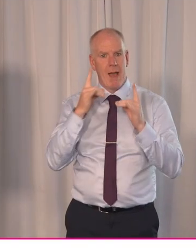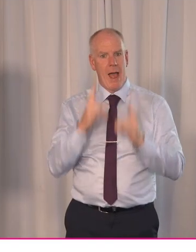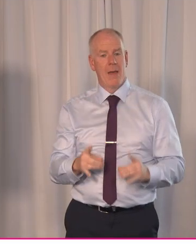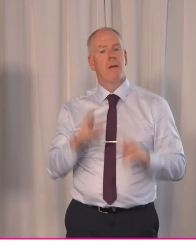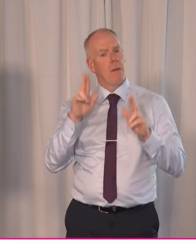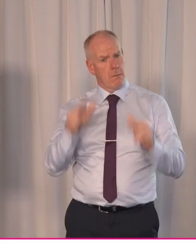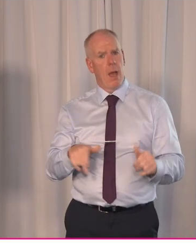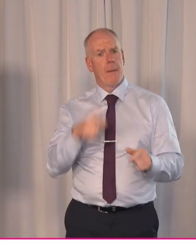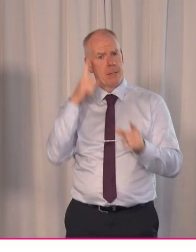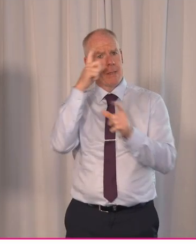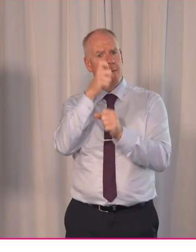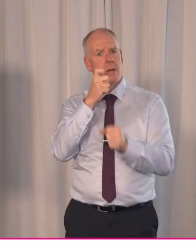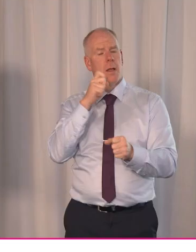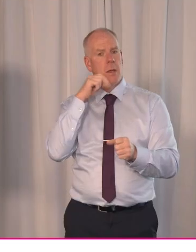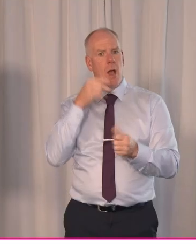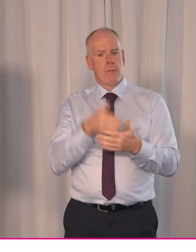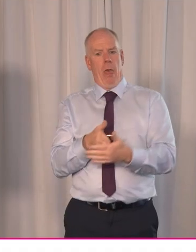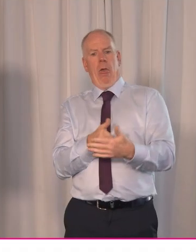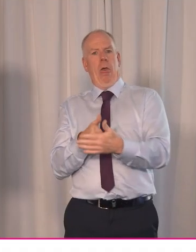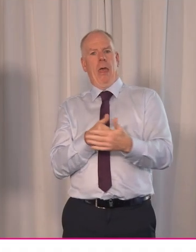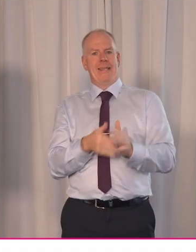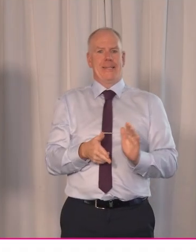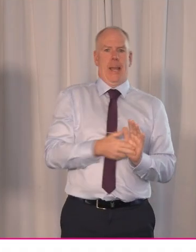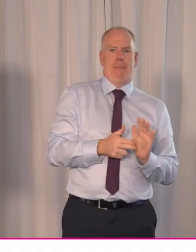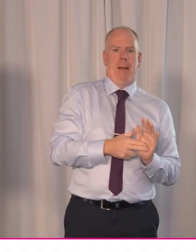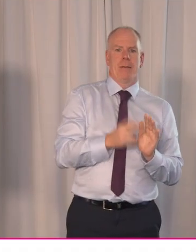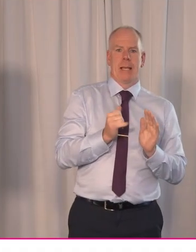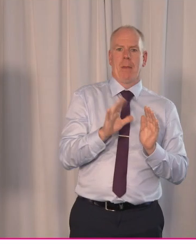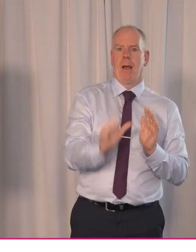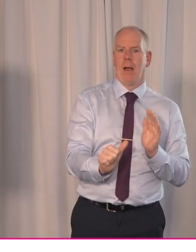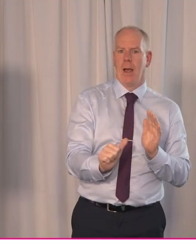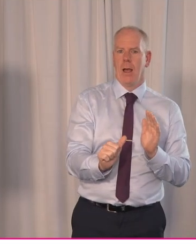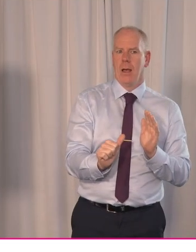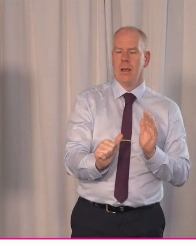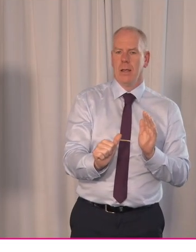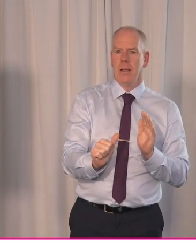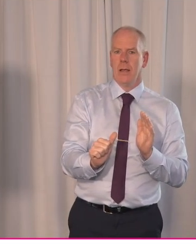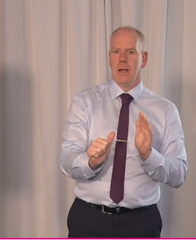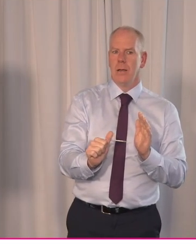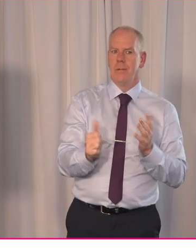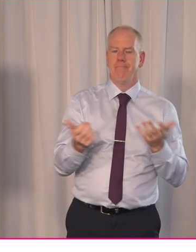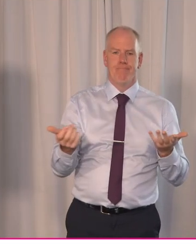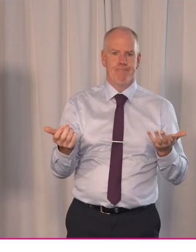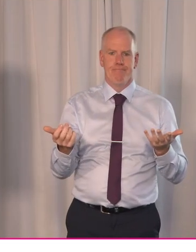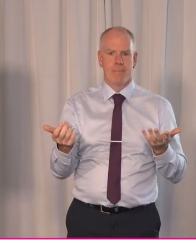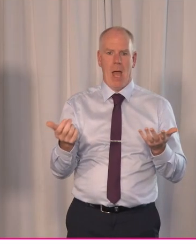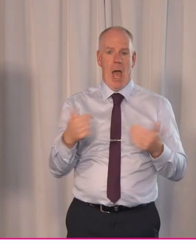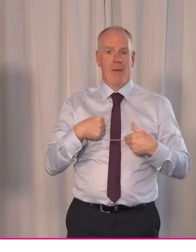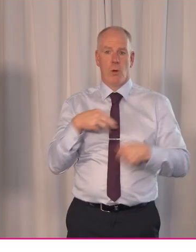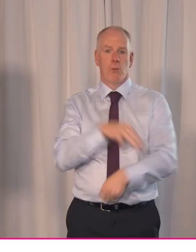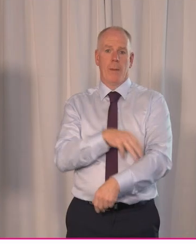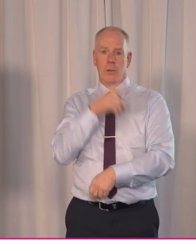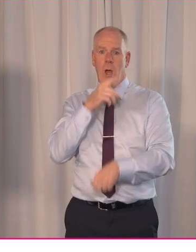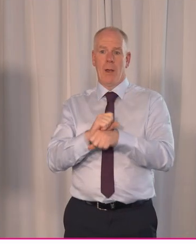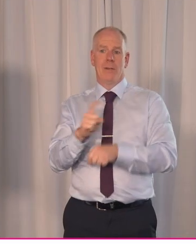hard because of taboo and stigma, but I have no issue with talking about sex, so